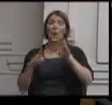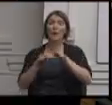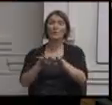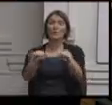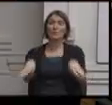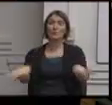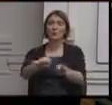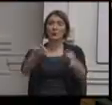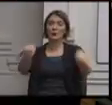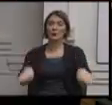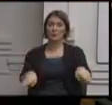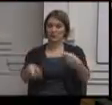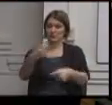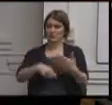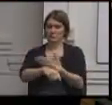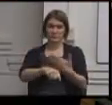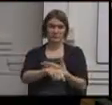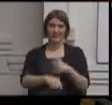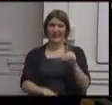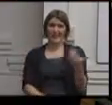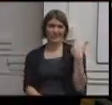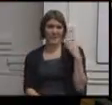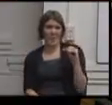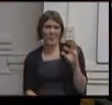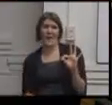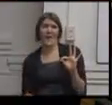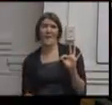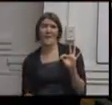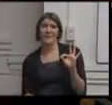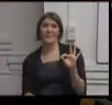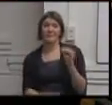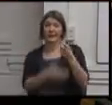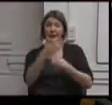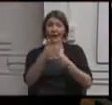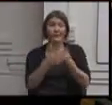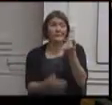in 2009, and that was at a cost of